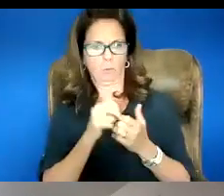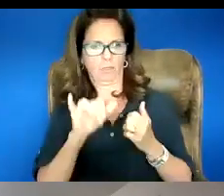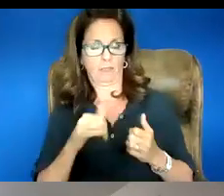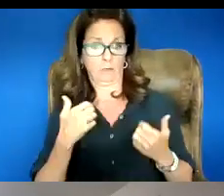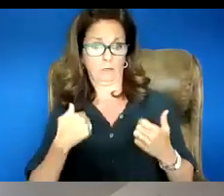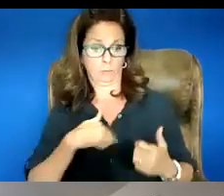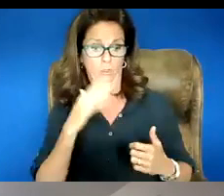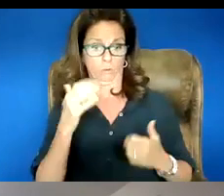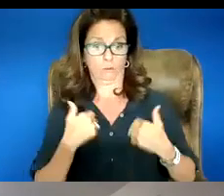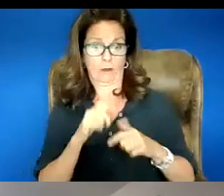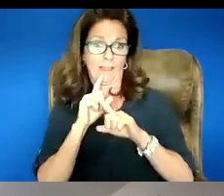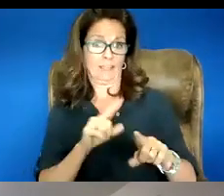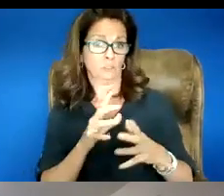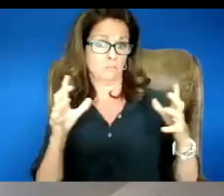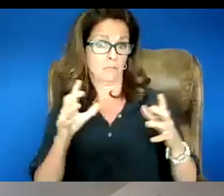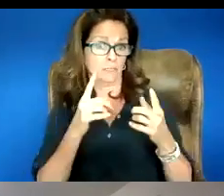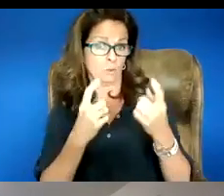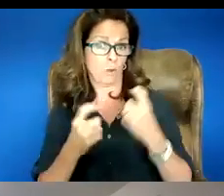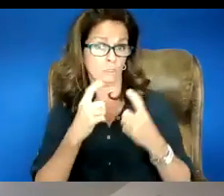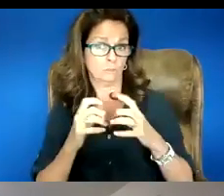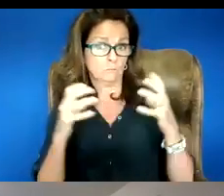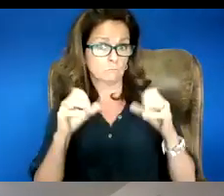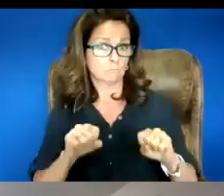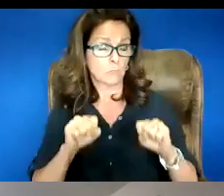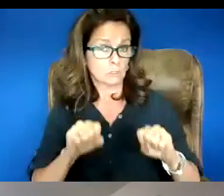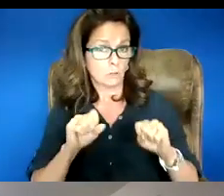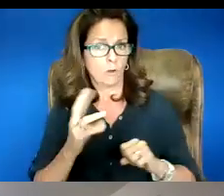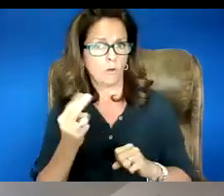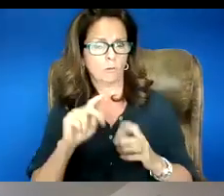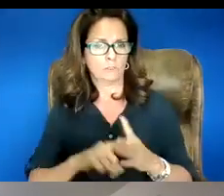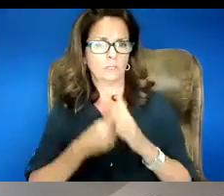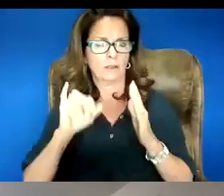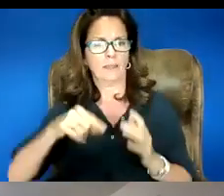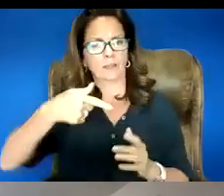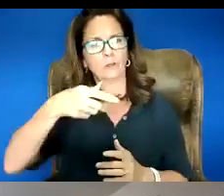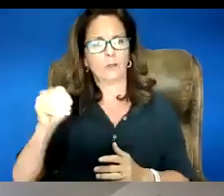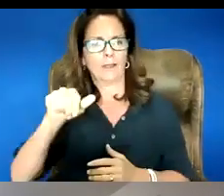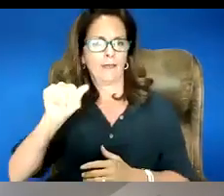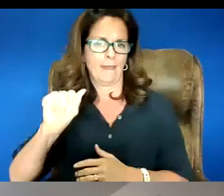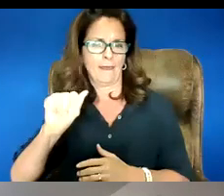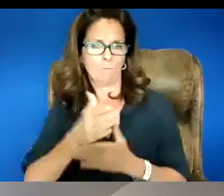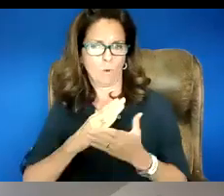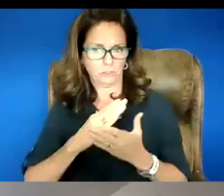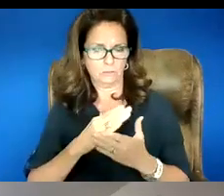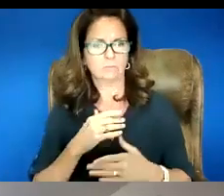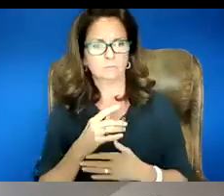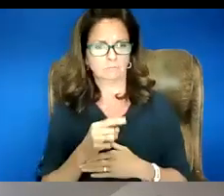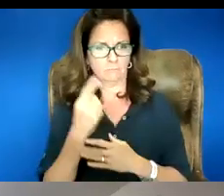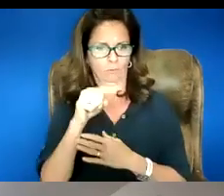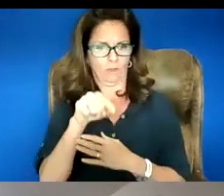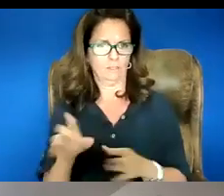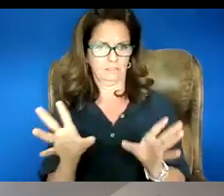answer as many of your questions as we can when we get to the Q&A portion of the webinar.